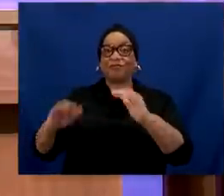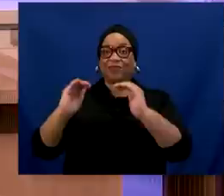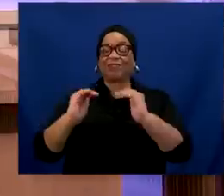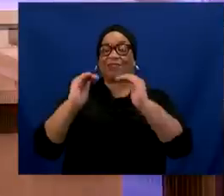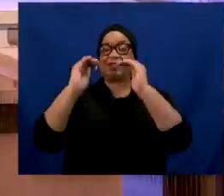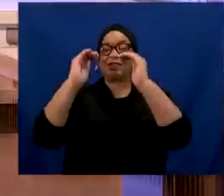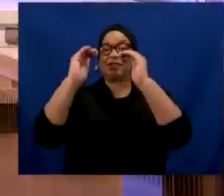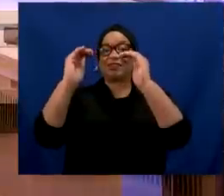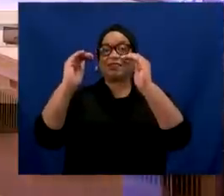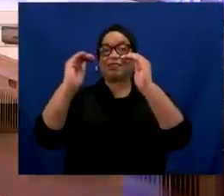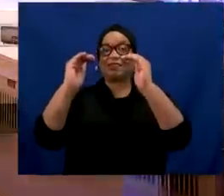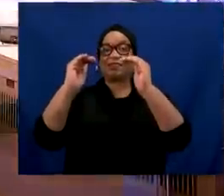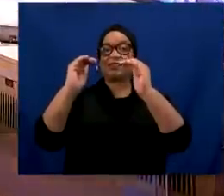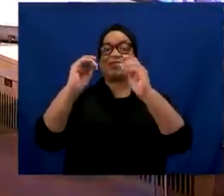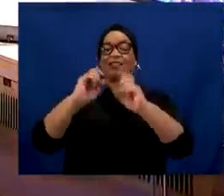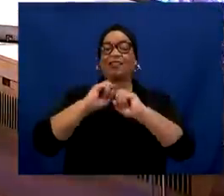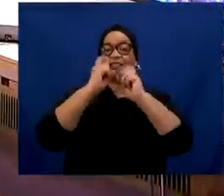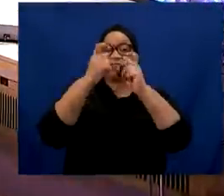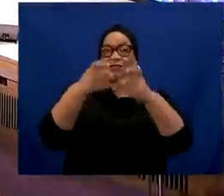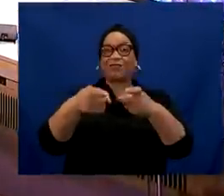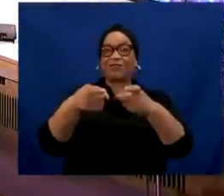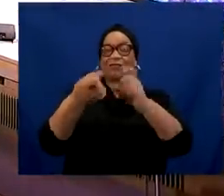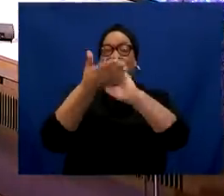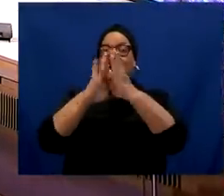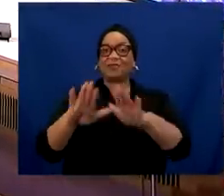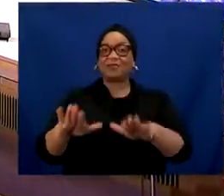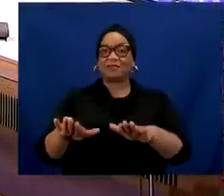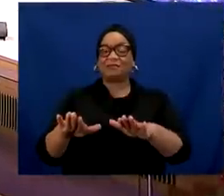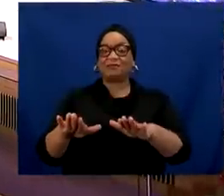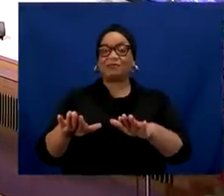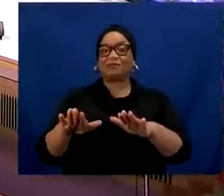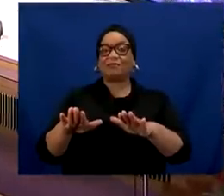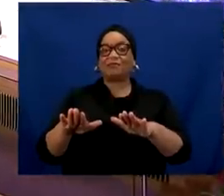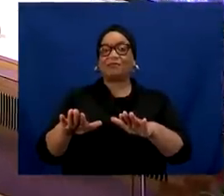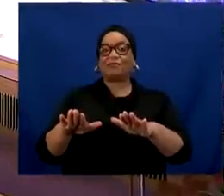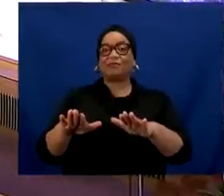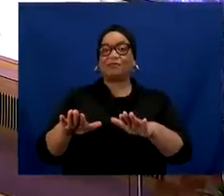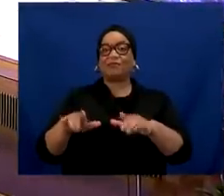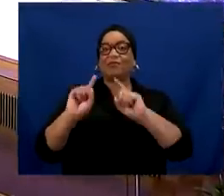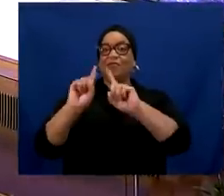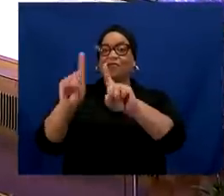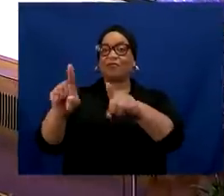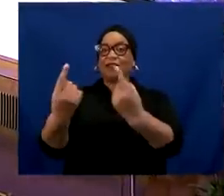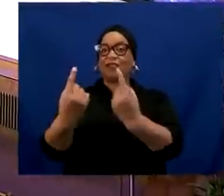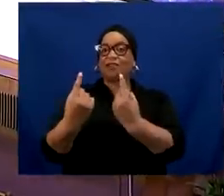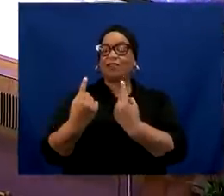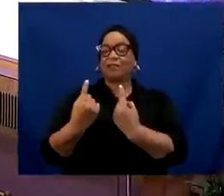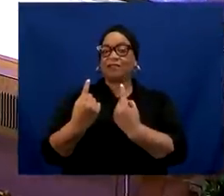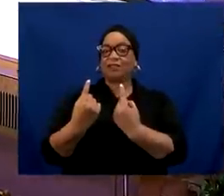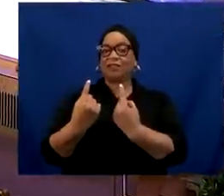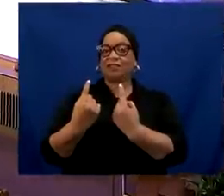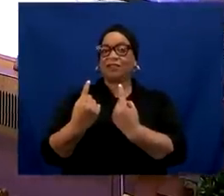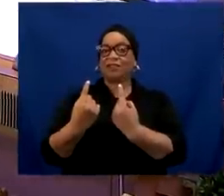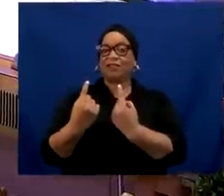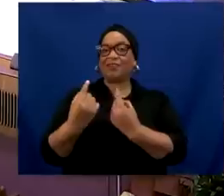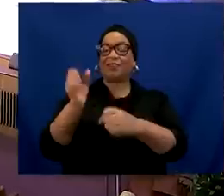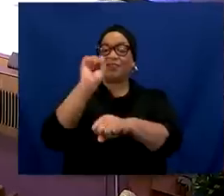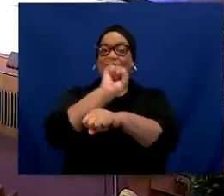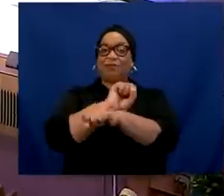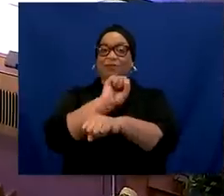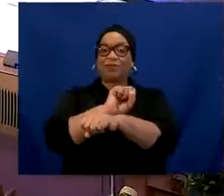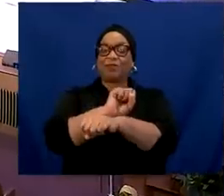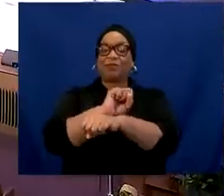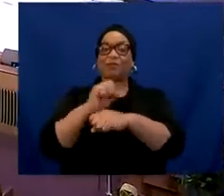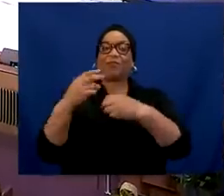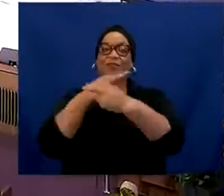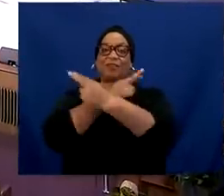of his countenance upon you and give you his peace. In your going out and in your coming in your